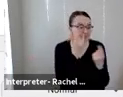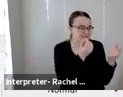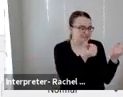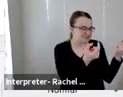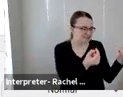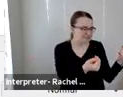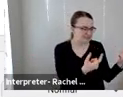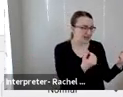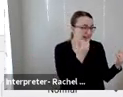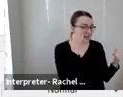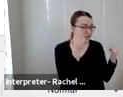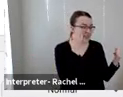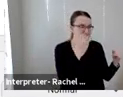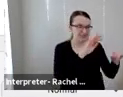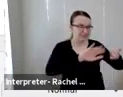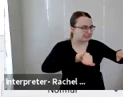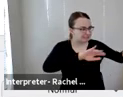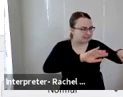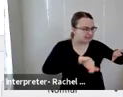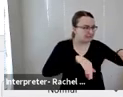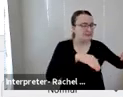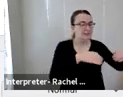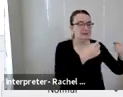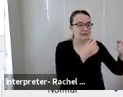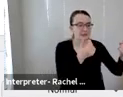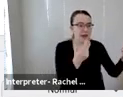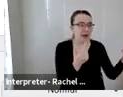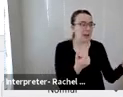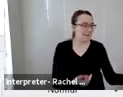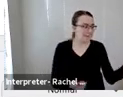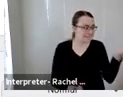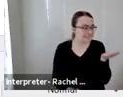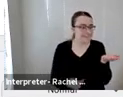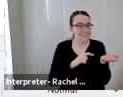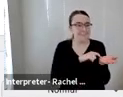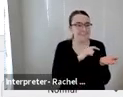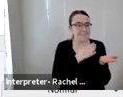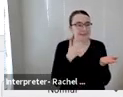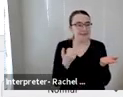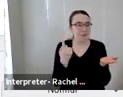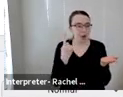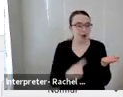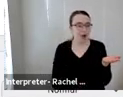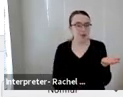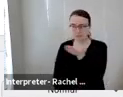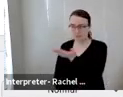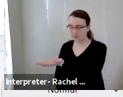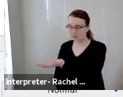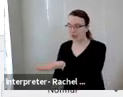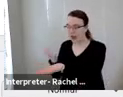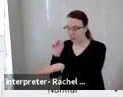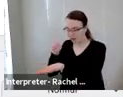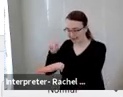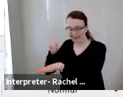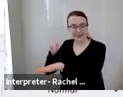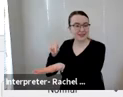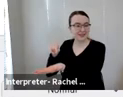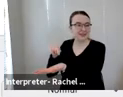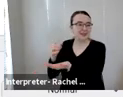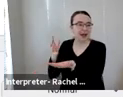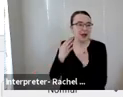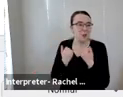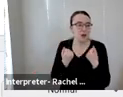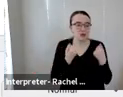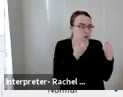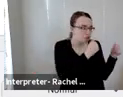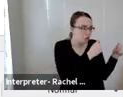and lots of ideas, you're flushing the best ones to the top. right? You want dead ends. You want to explore something and